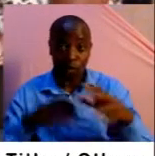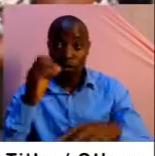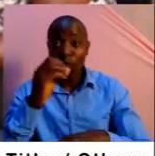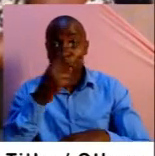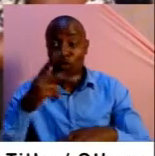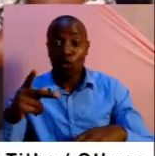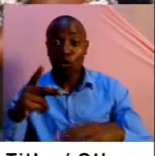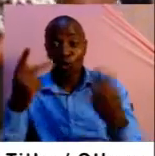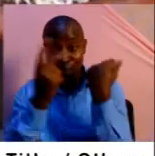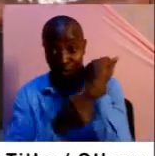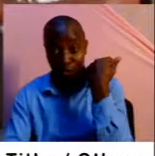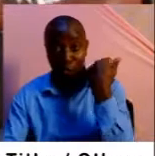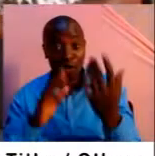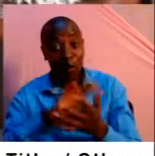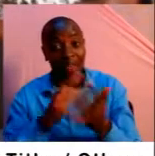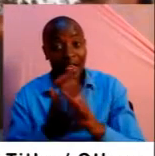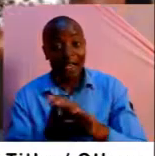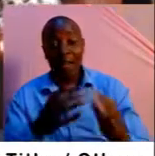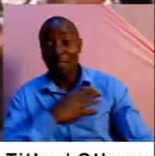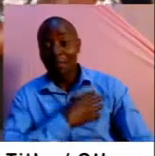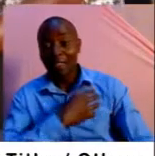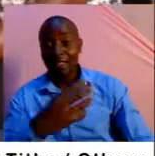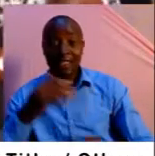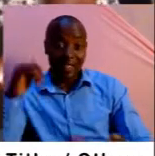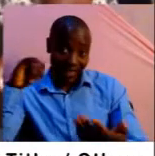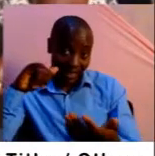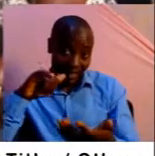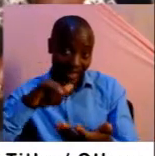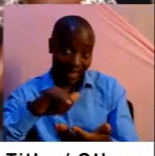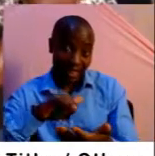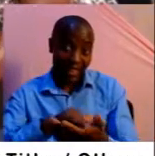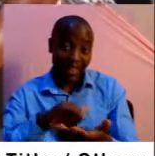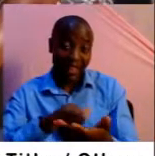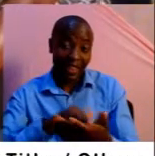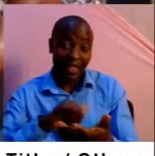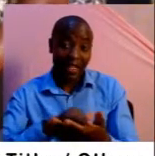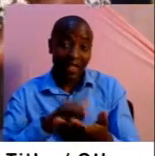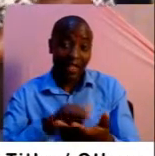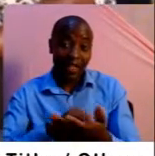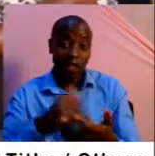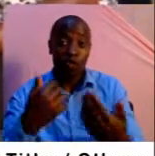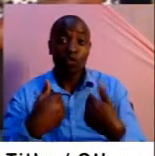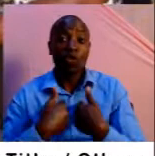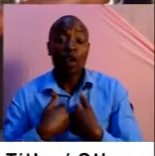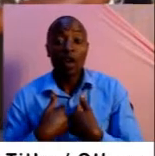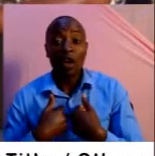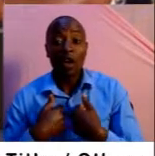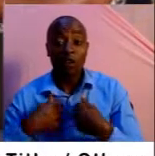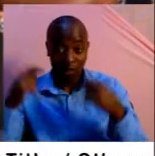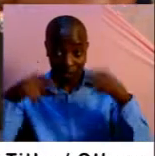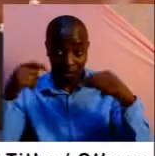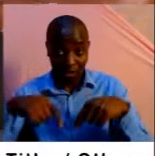poor, you'll be rich. Sure. So that shame that you are not meeting the expectations immediately is